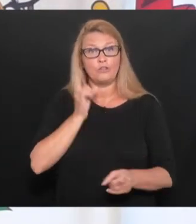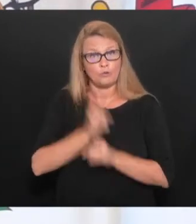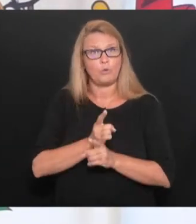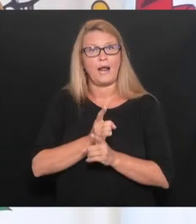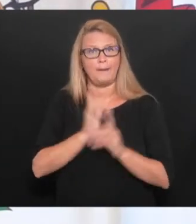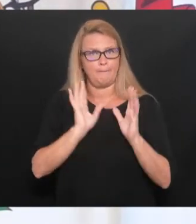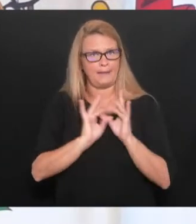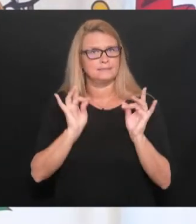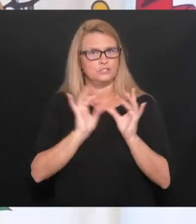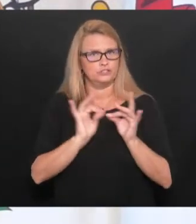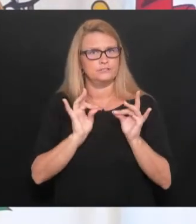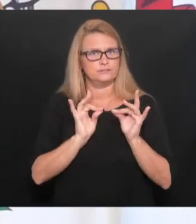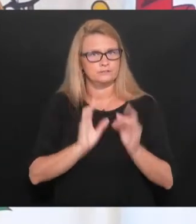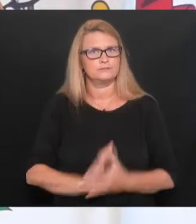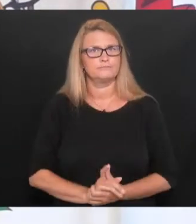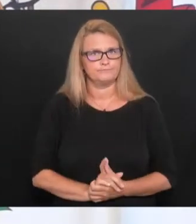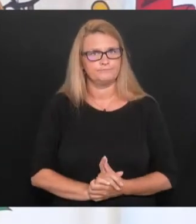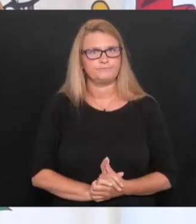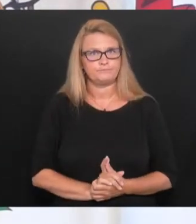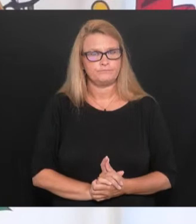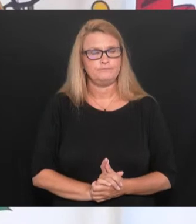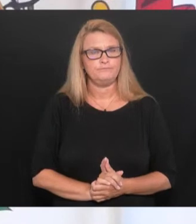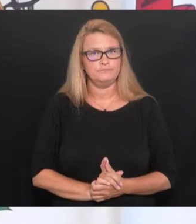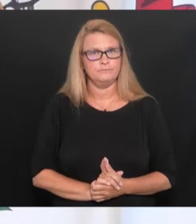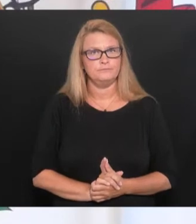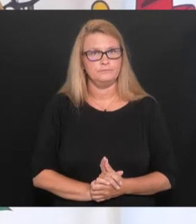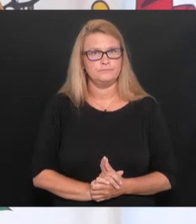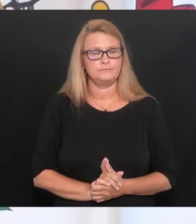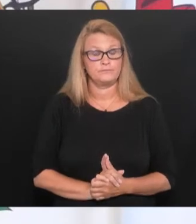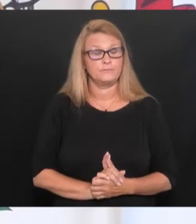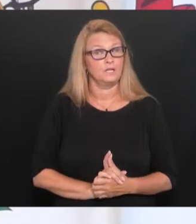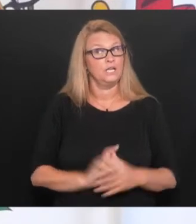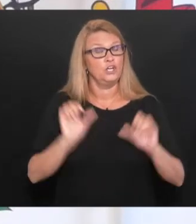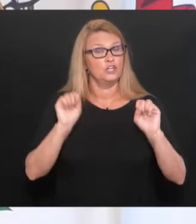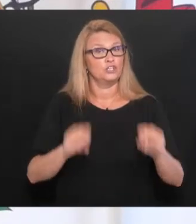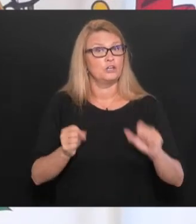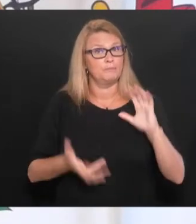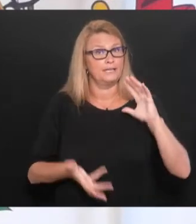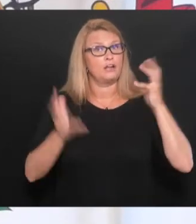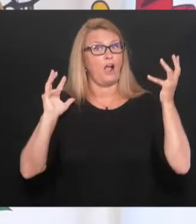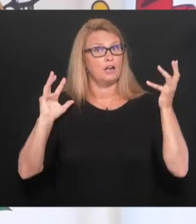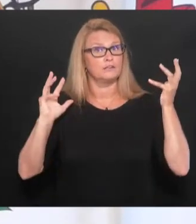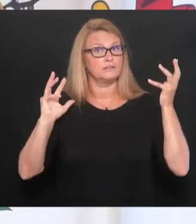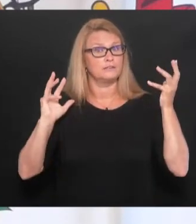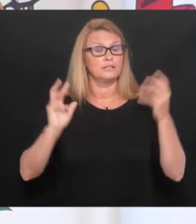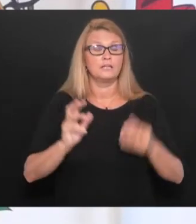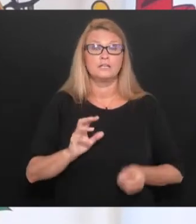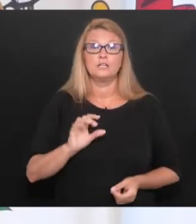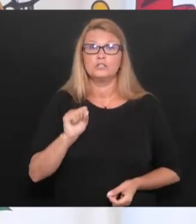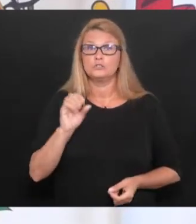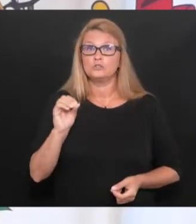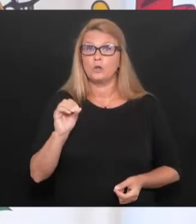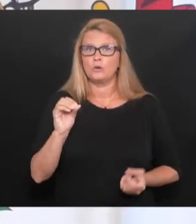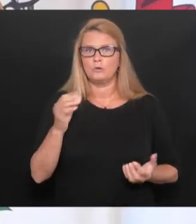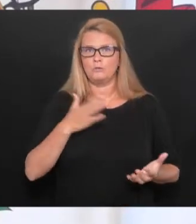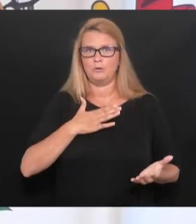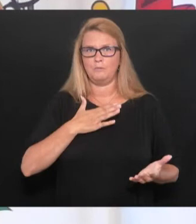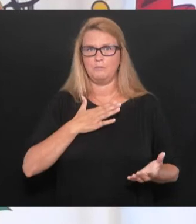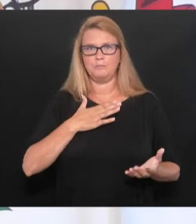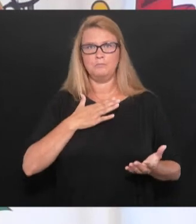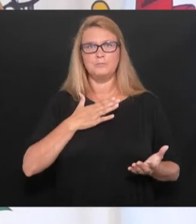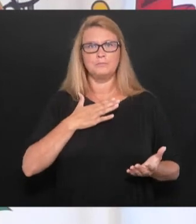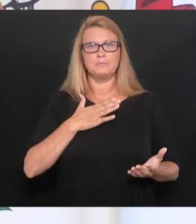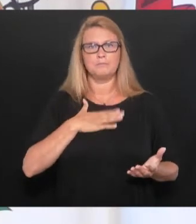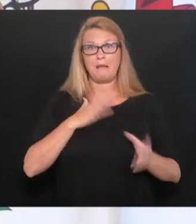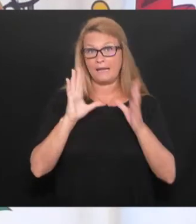messages. And believe me, they could have gone the wrong way. But in this, I would only say to you just